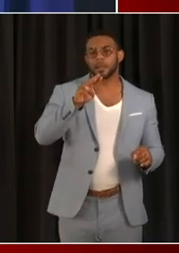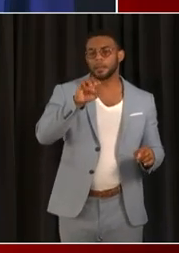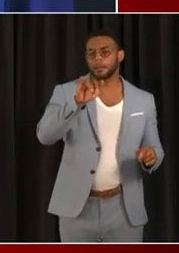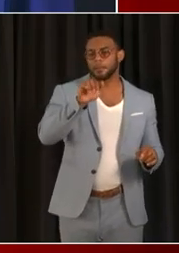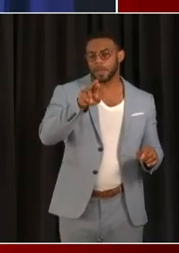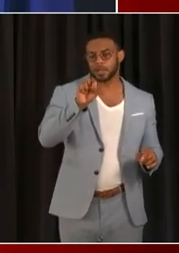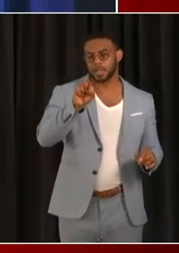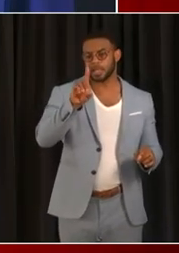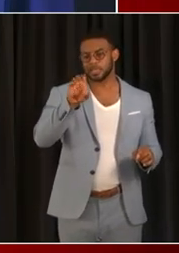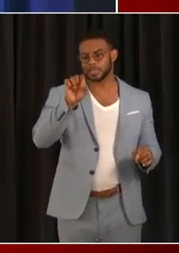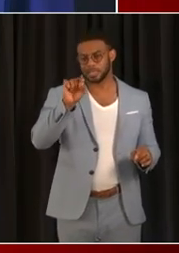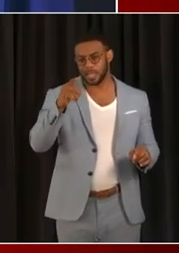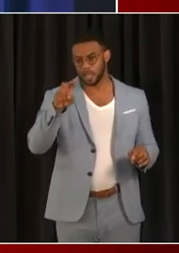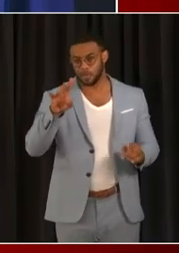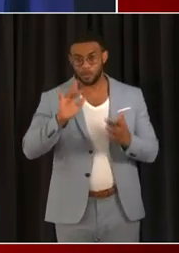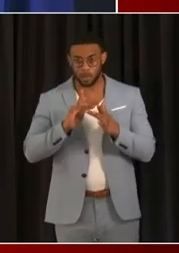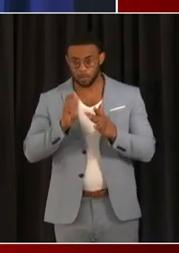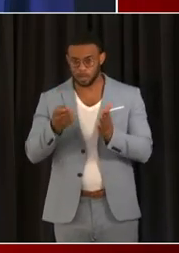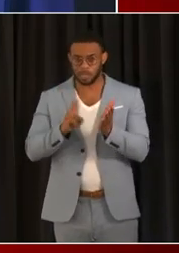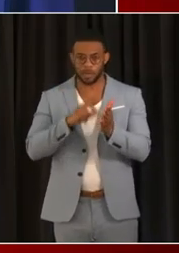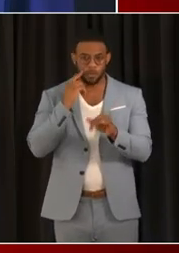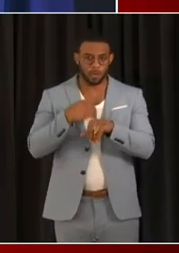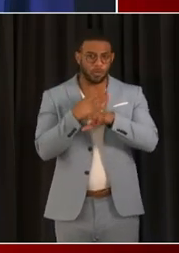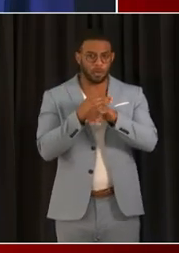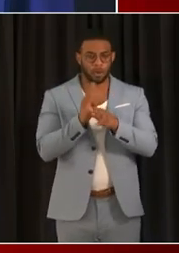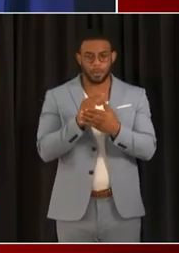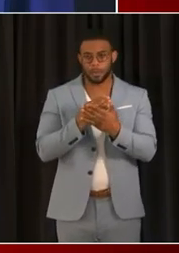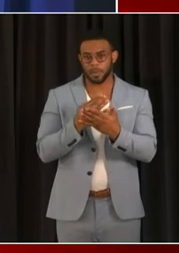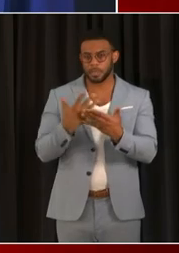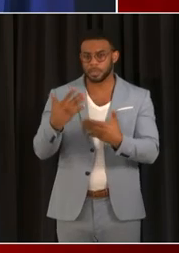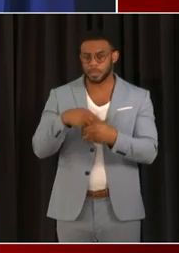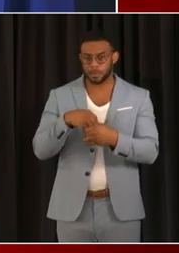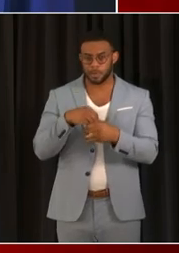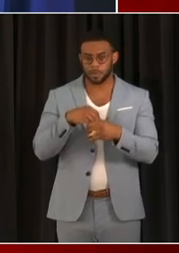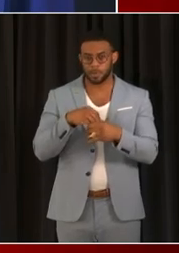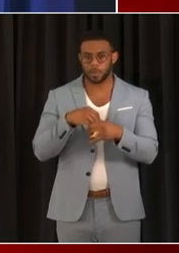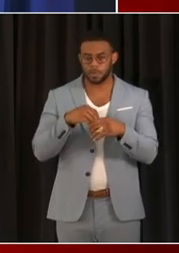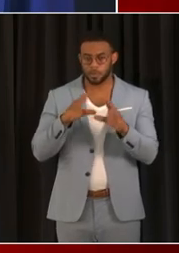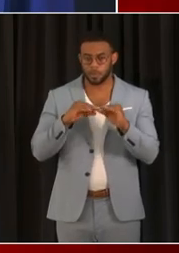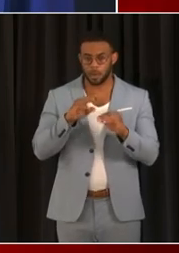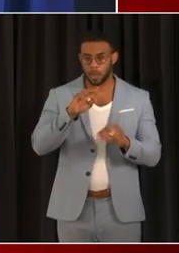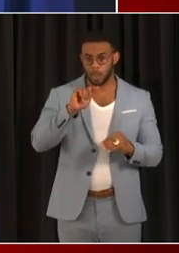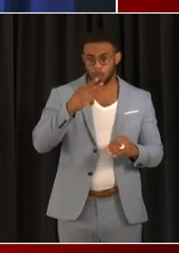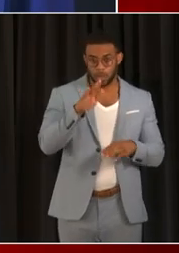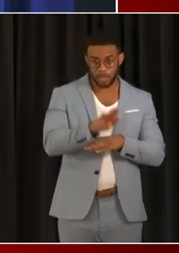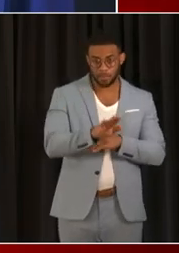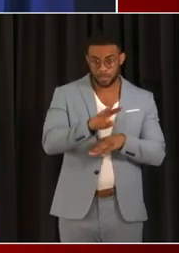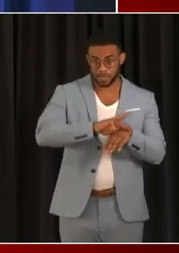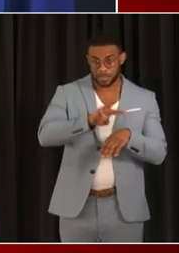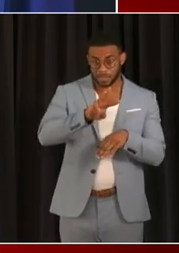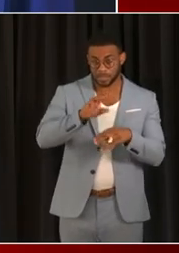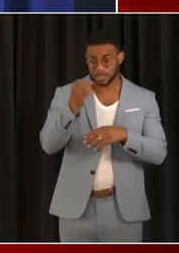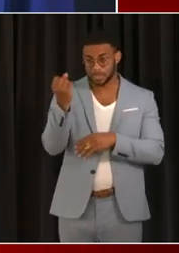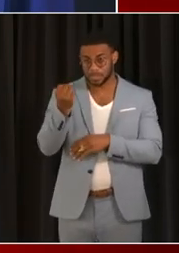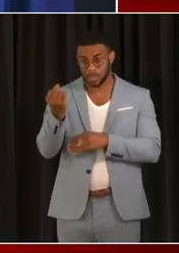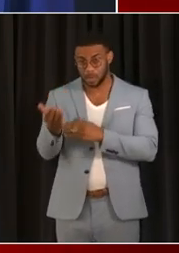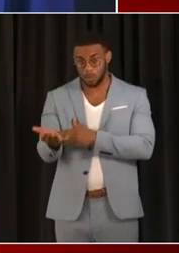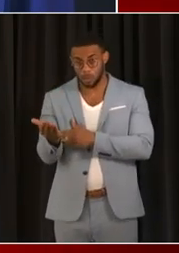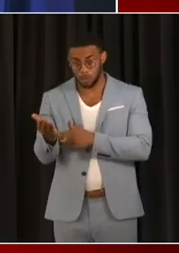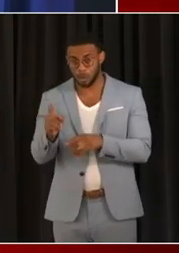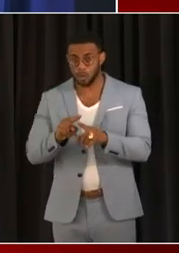Mayor.dc.gov website, you'll be able to sign up for the virtual budget engagement forums on Thursday evening at 6 p.m. and on